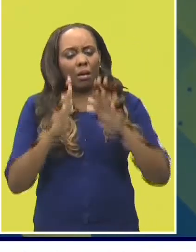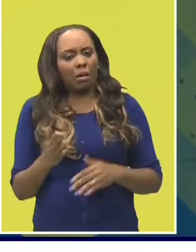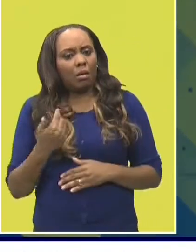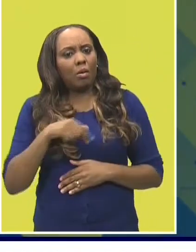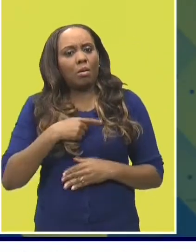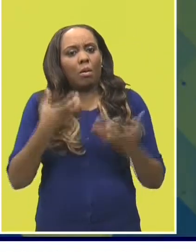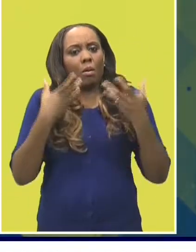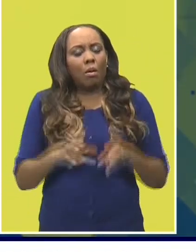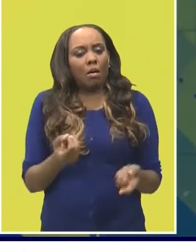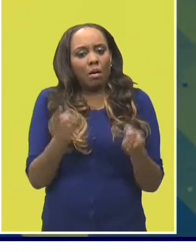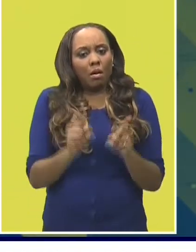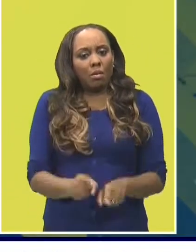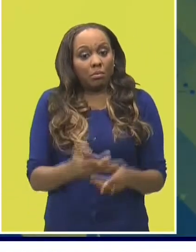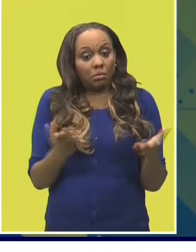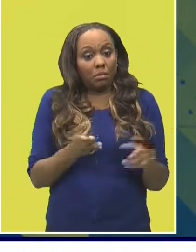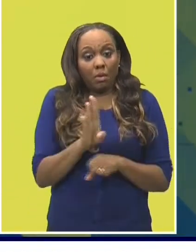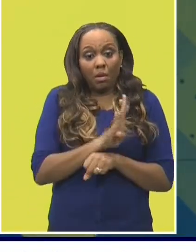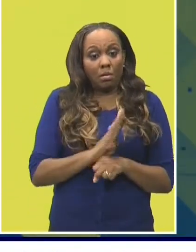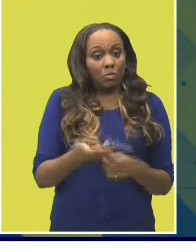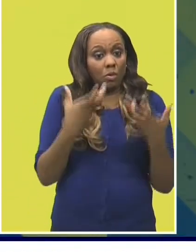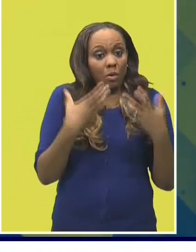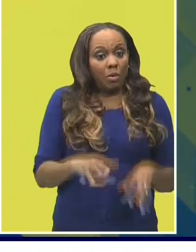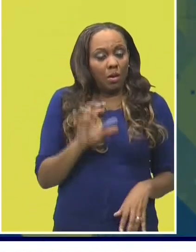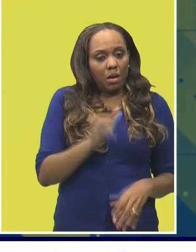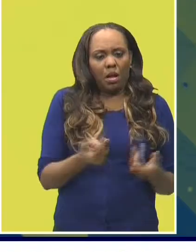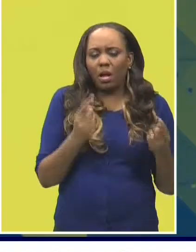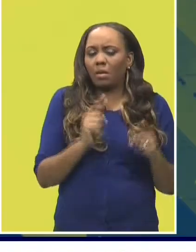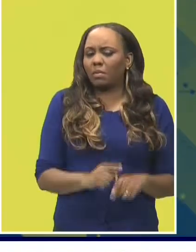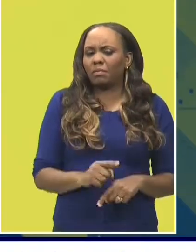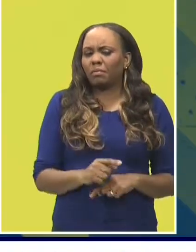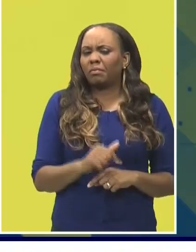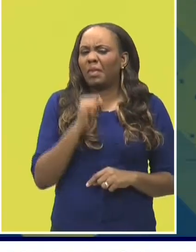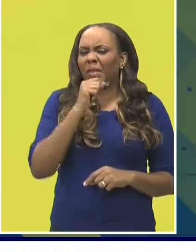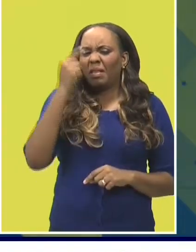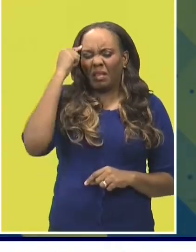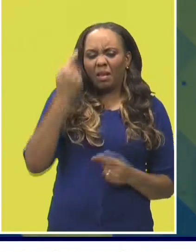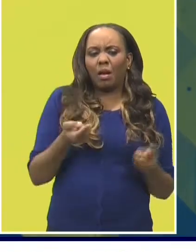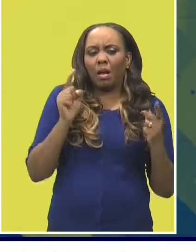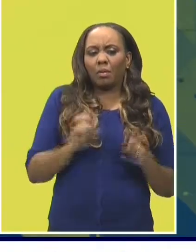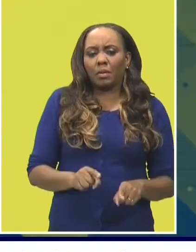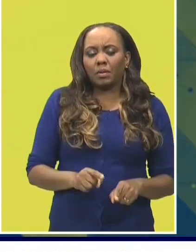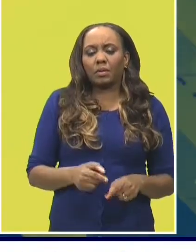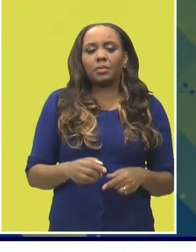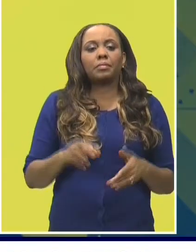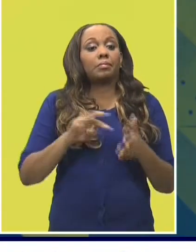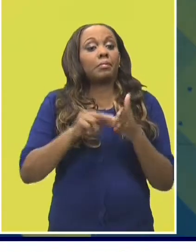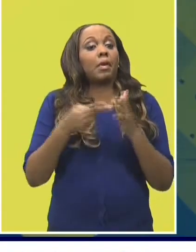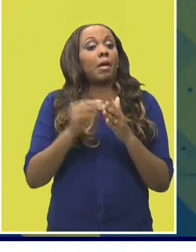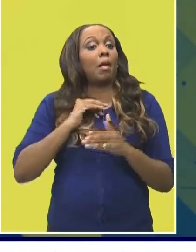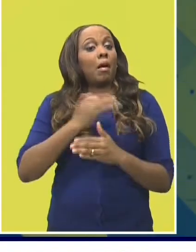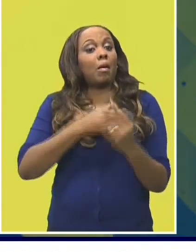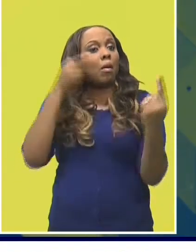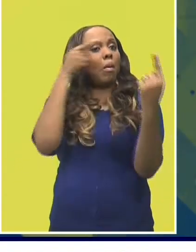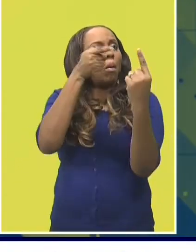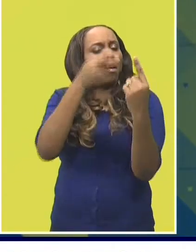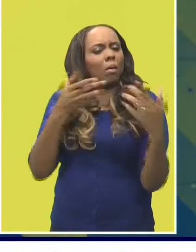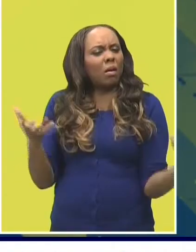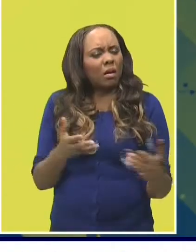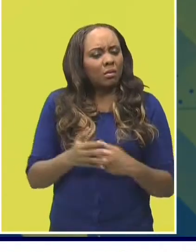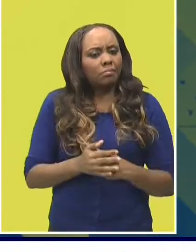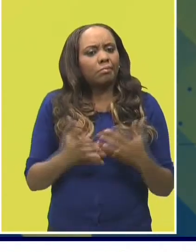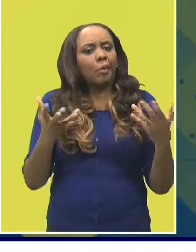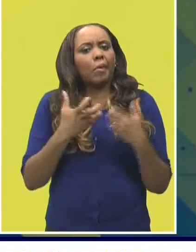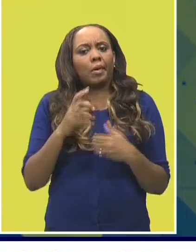case. Certainly in Barbados, we do not expect that that will be the case. And so therefore, our goal and our mission is to